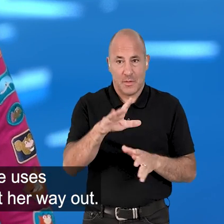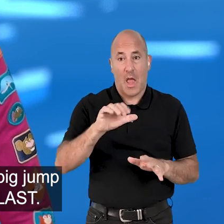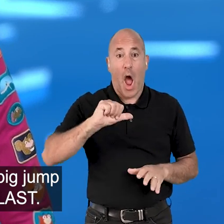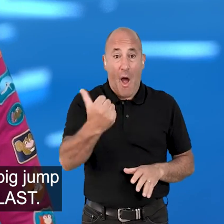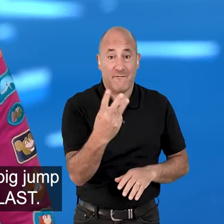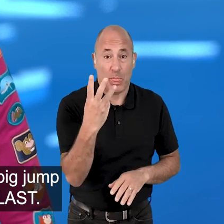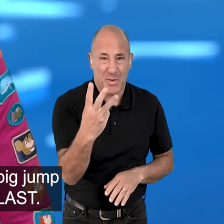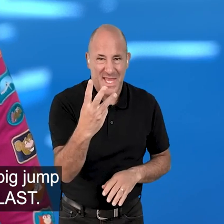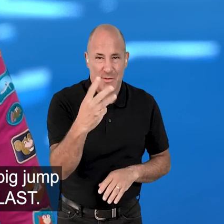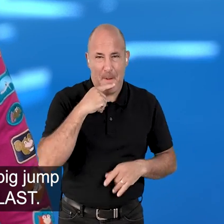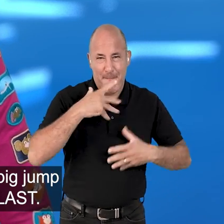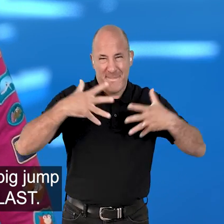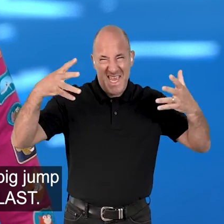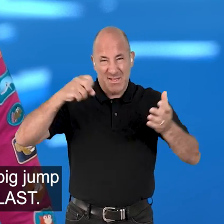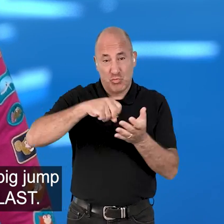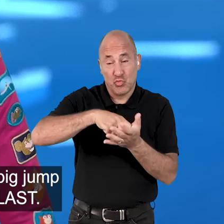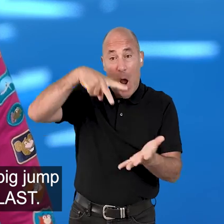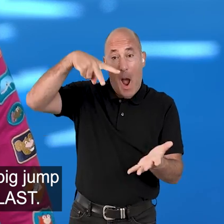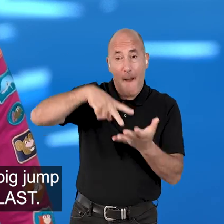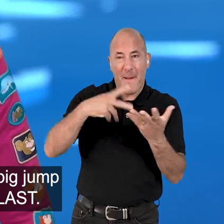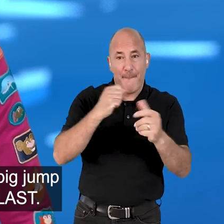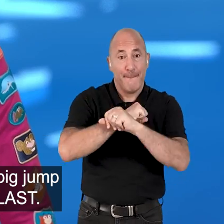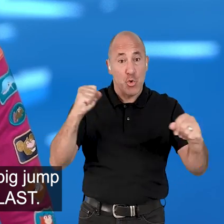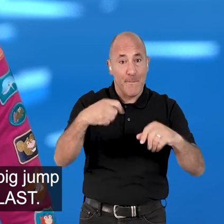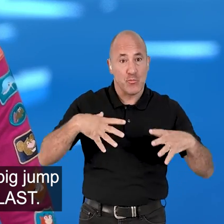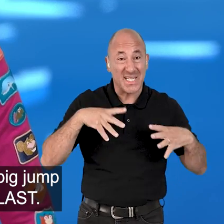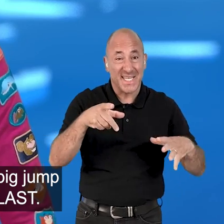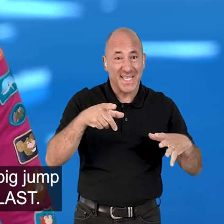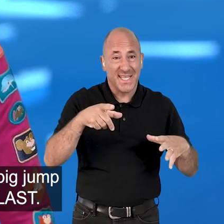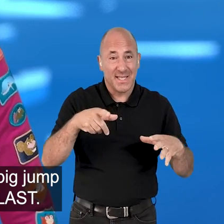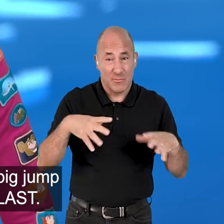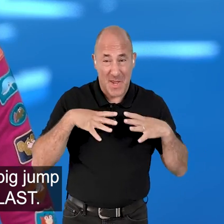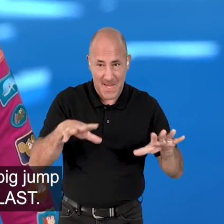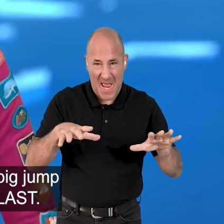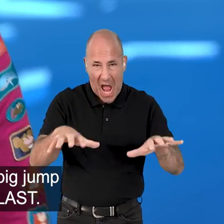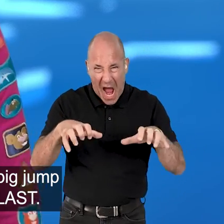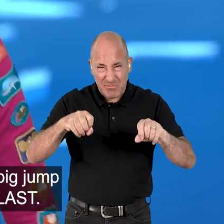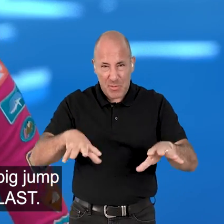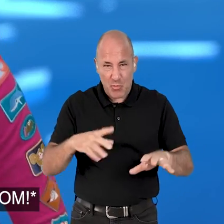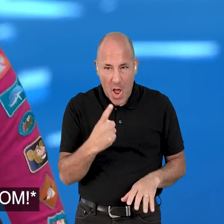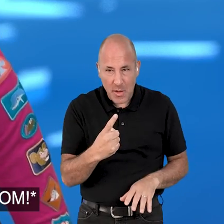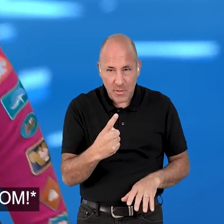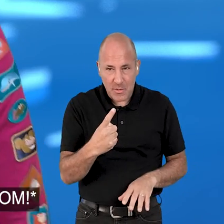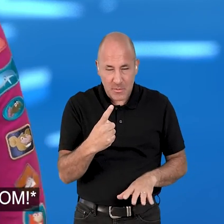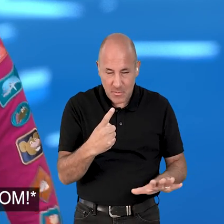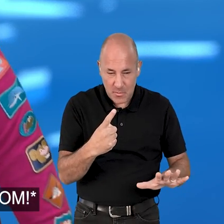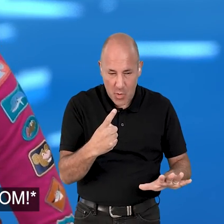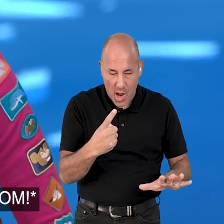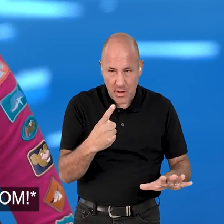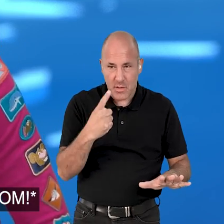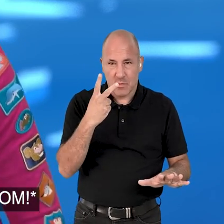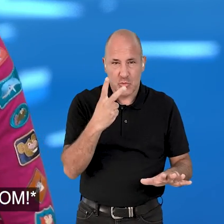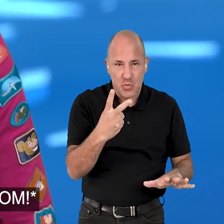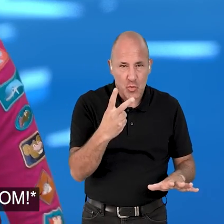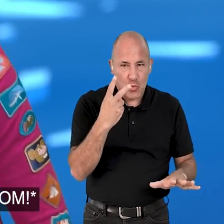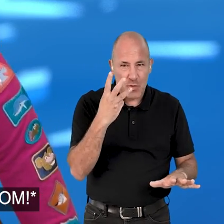out. After 3, we're going to do a big jump and a boom. Ready? Ice blast. 1,